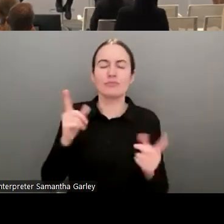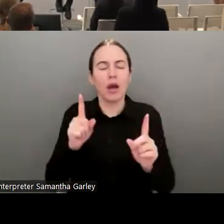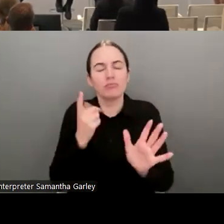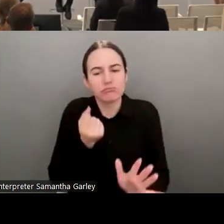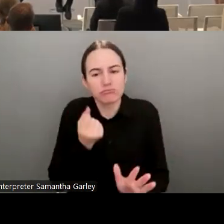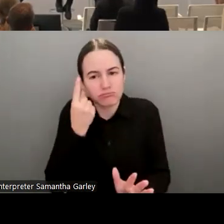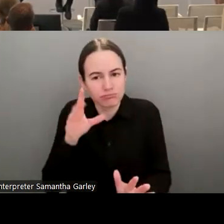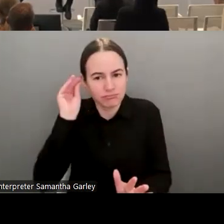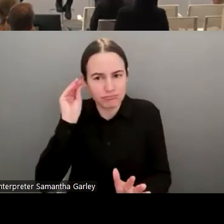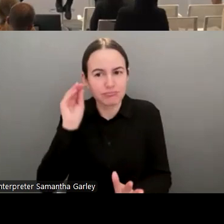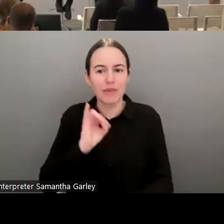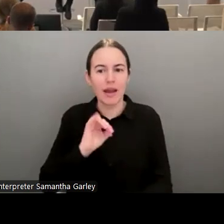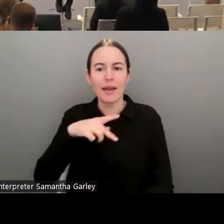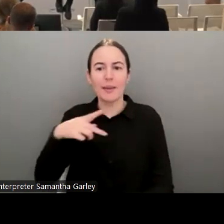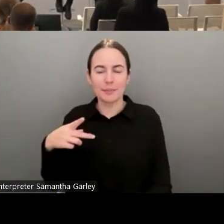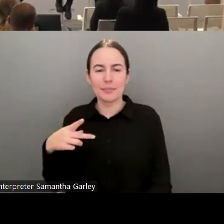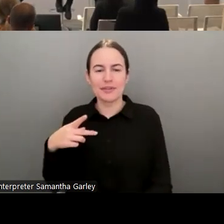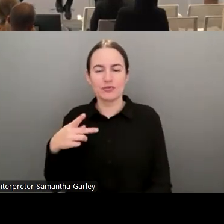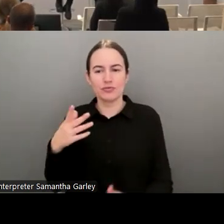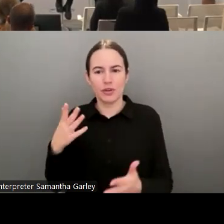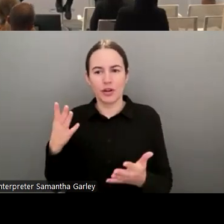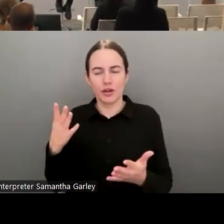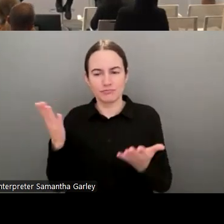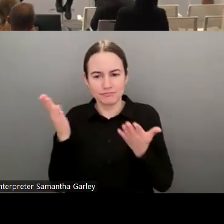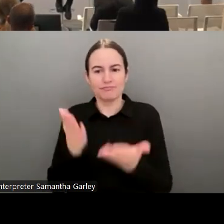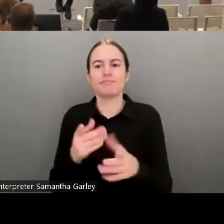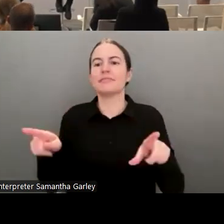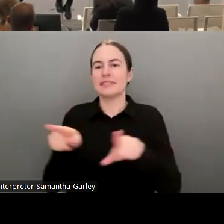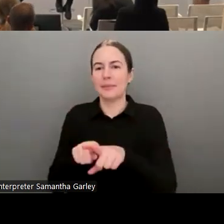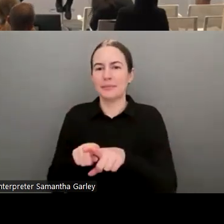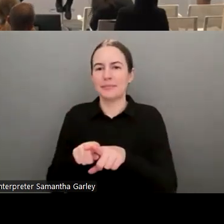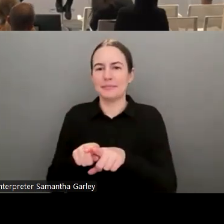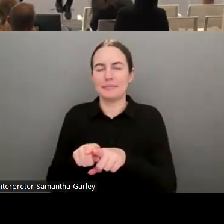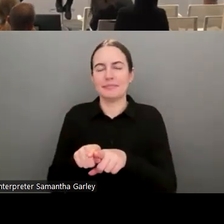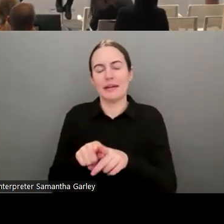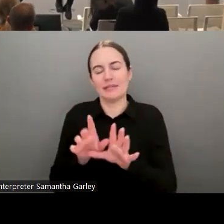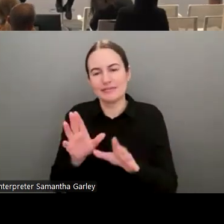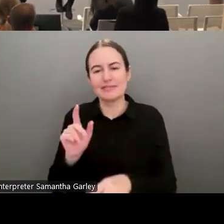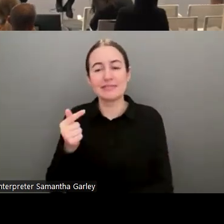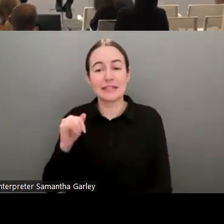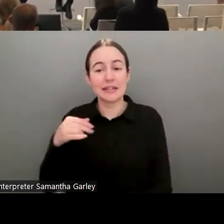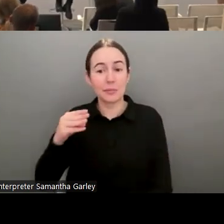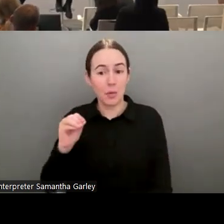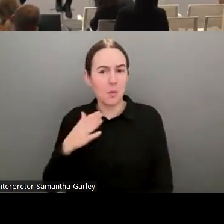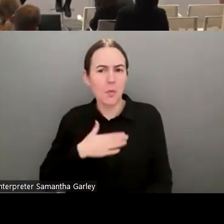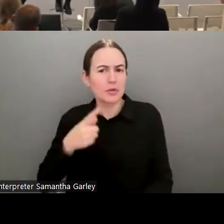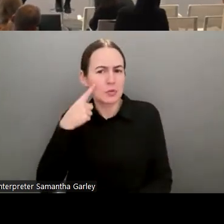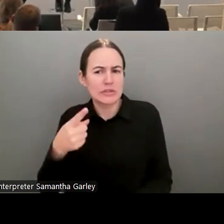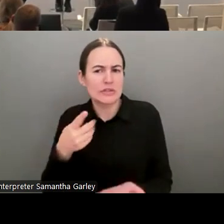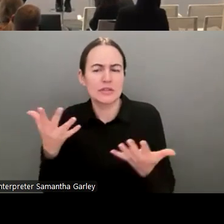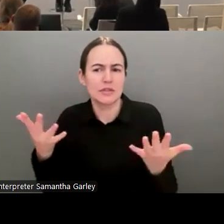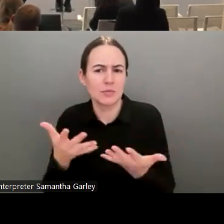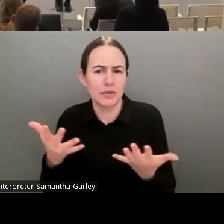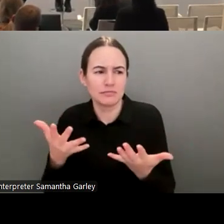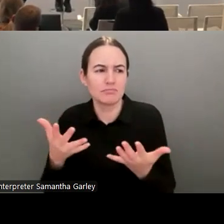IAAP also provided training. So, but that's kind of a long discussion. But Timo, what would you like to see us focusing on in the future?